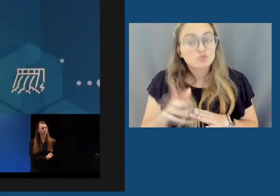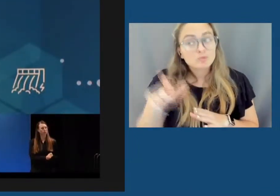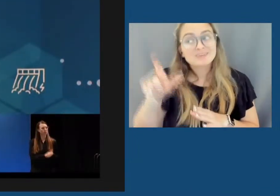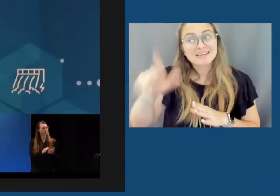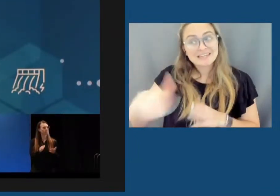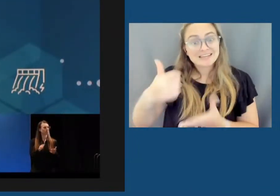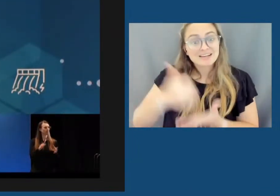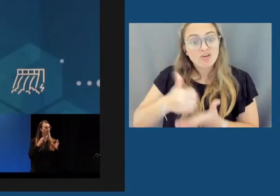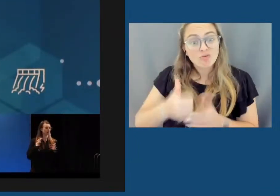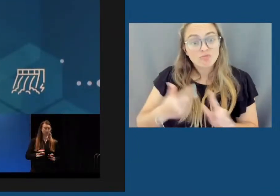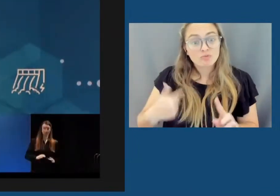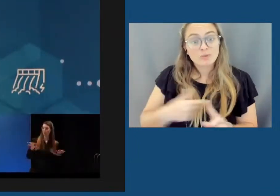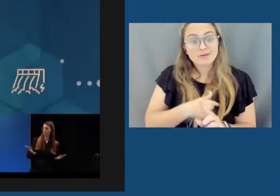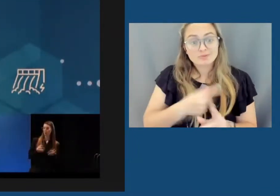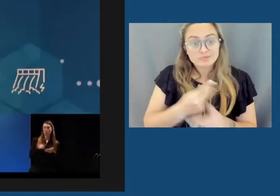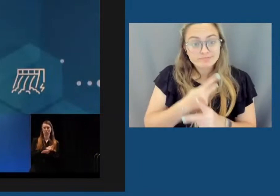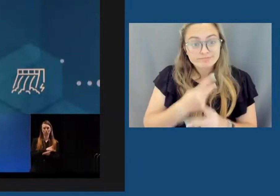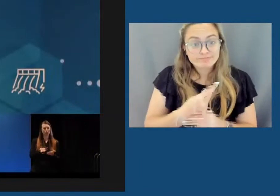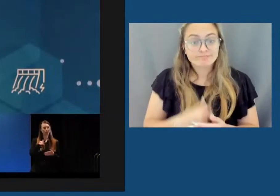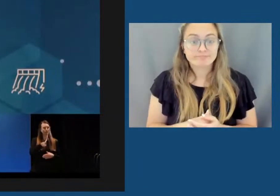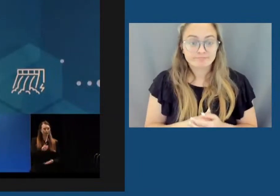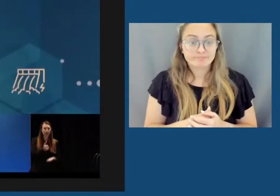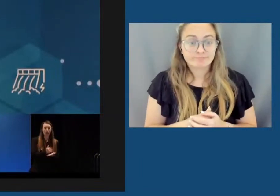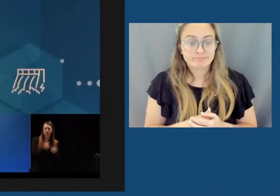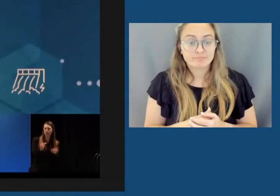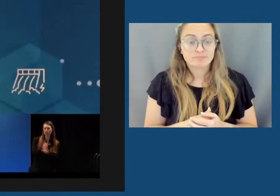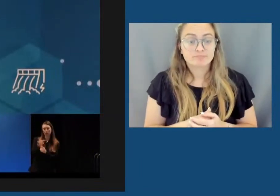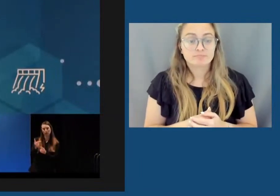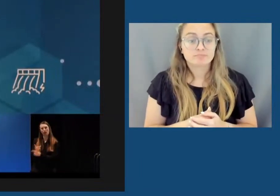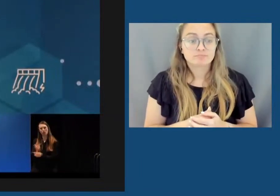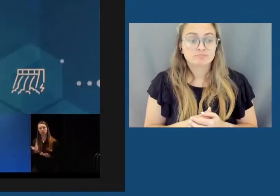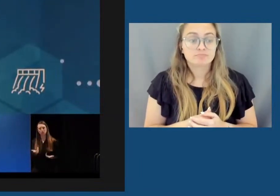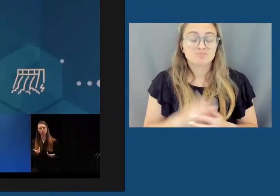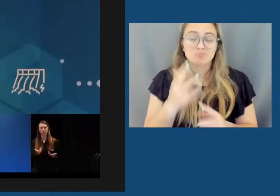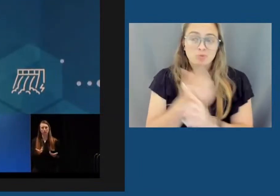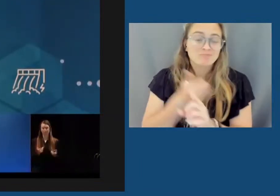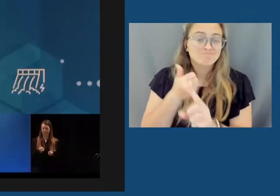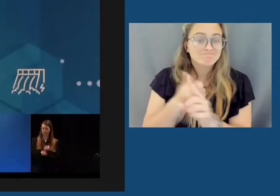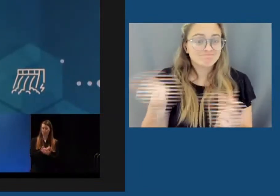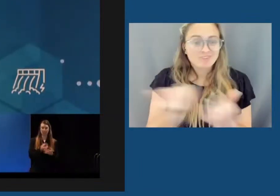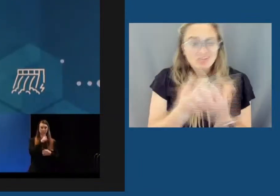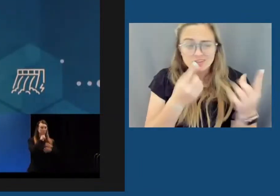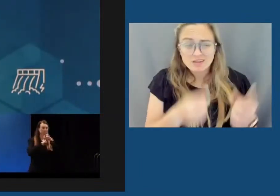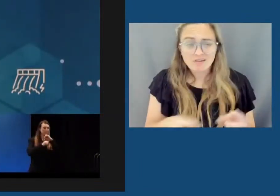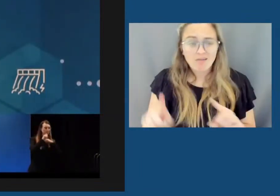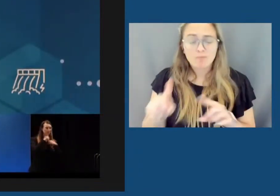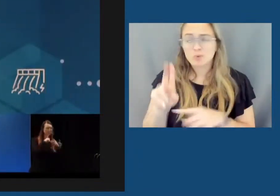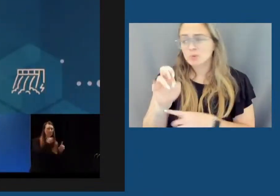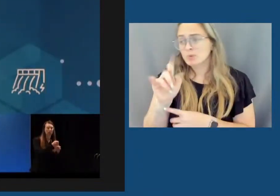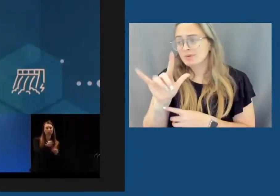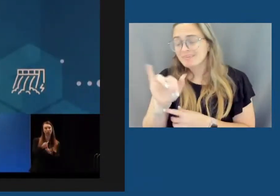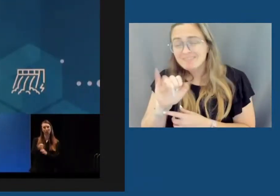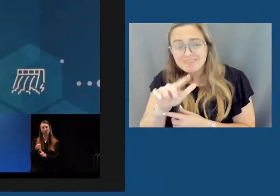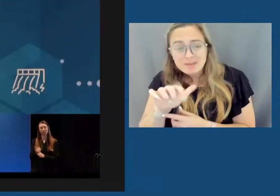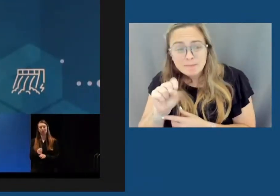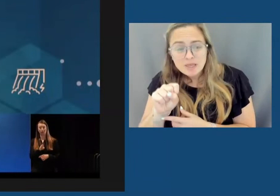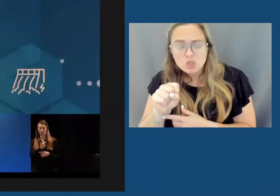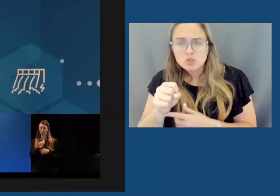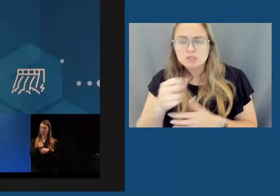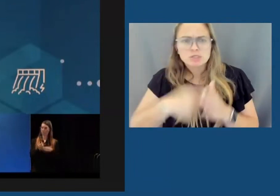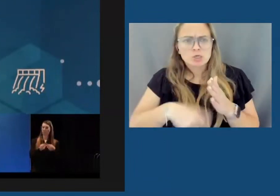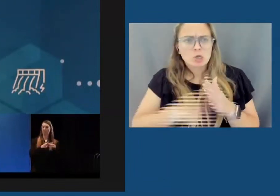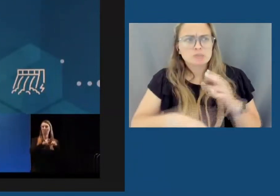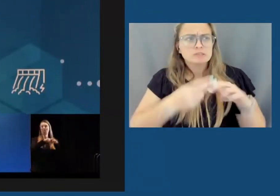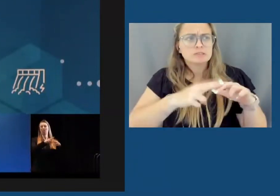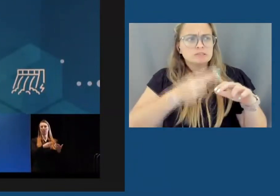to figure this out. So they've been hard hit with everything going up, including their utility bills, and our solutions must take them